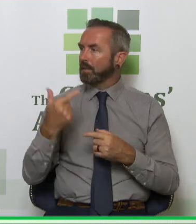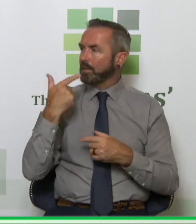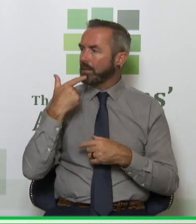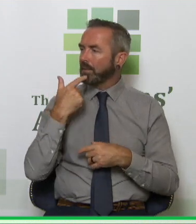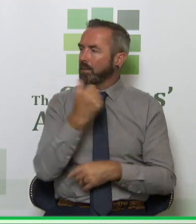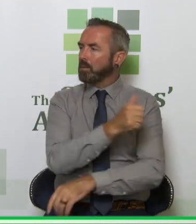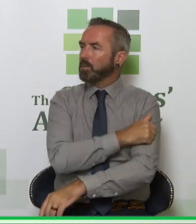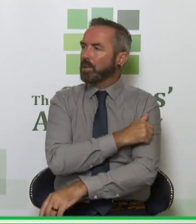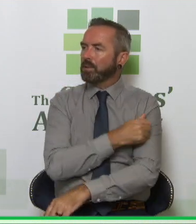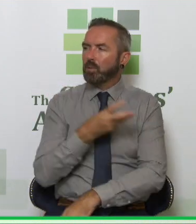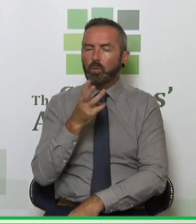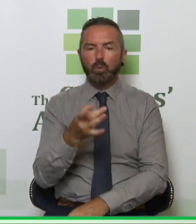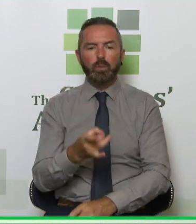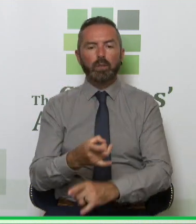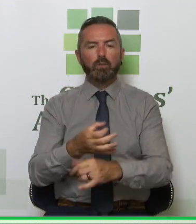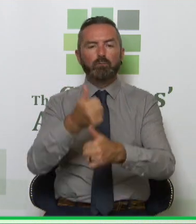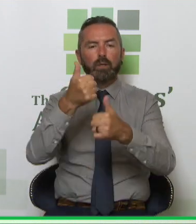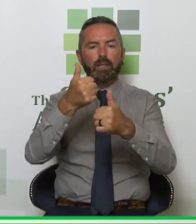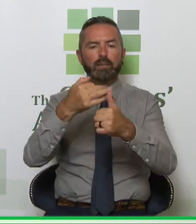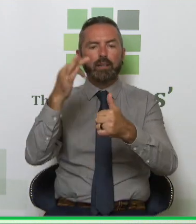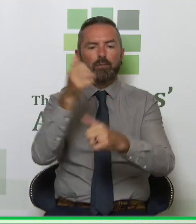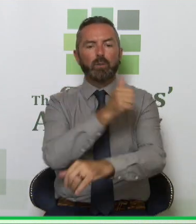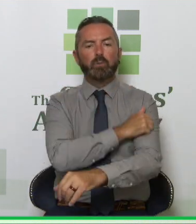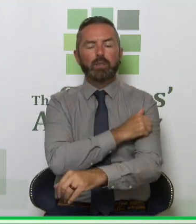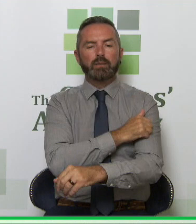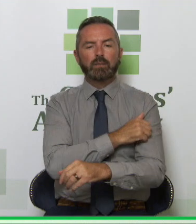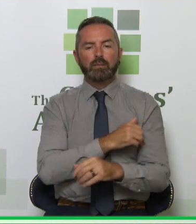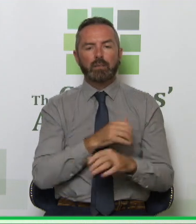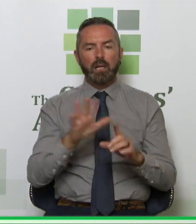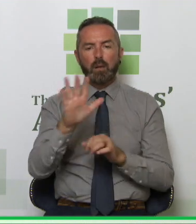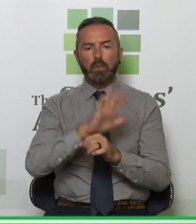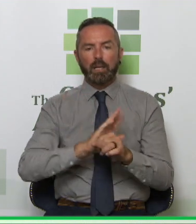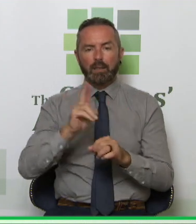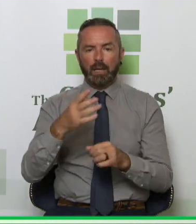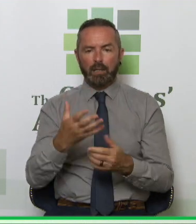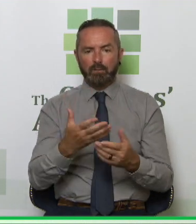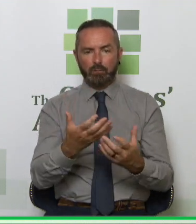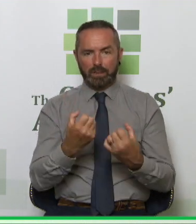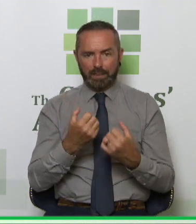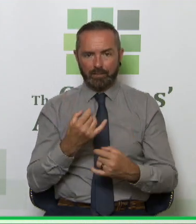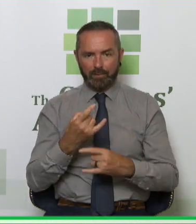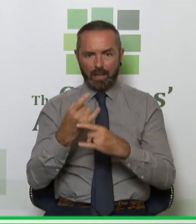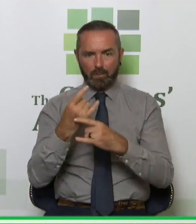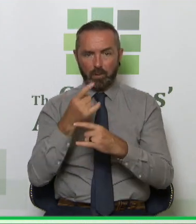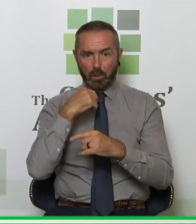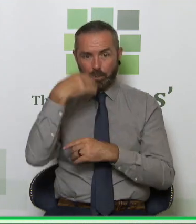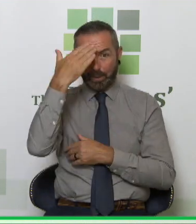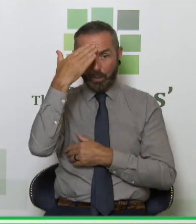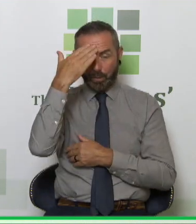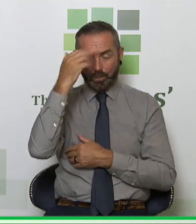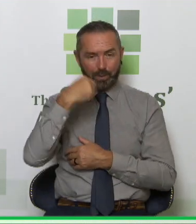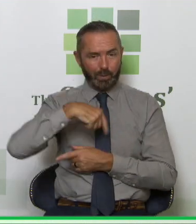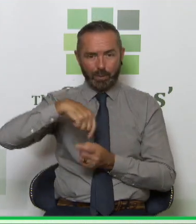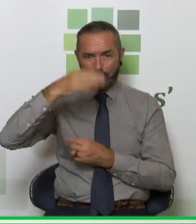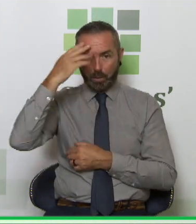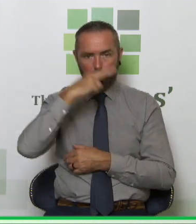would be absolutely great if prison was a place where people could get the help that they need. But we absolutely know, and this is not just a